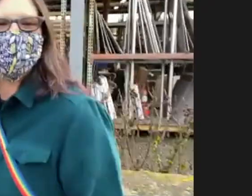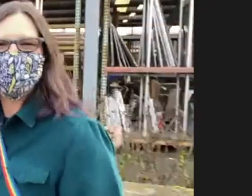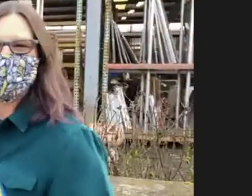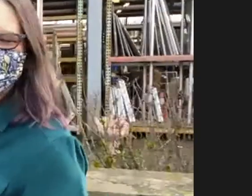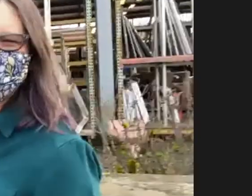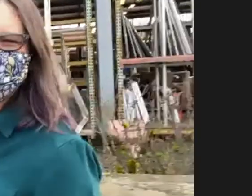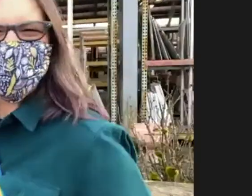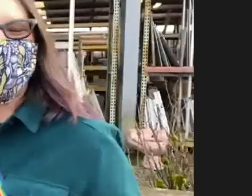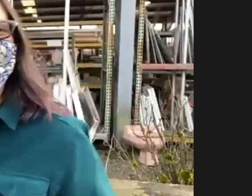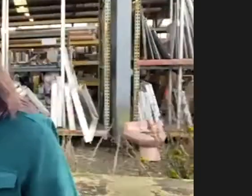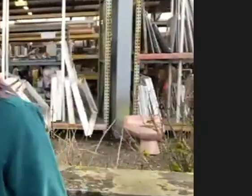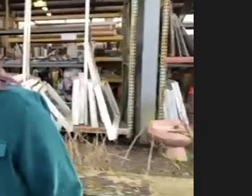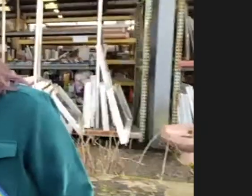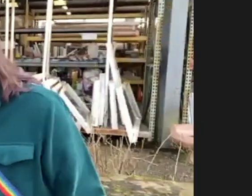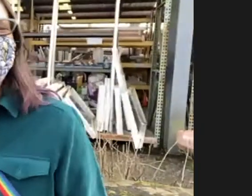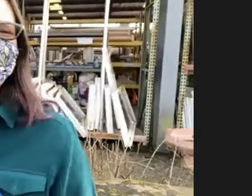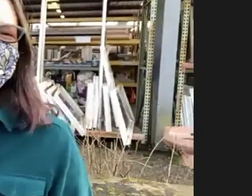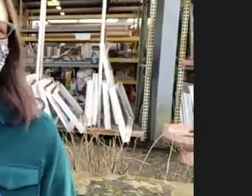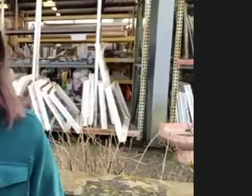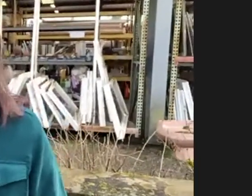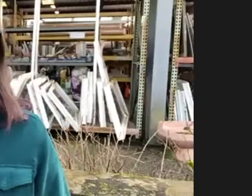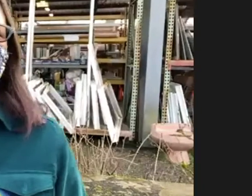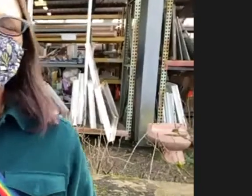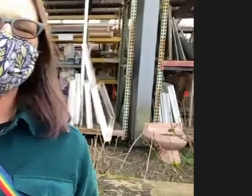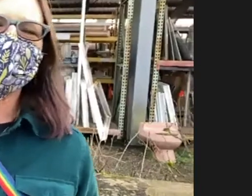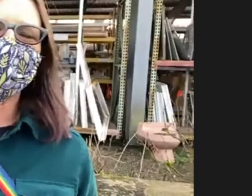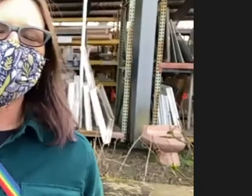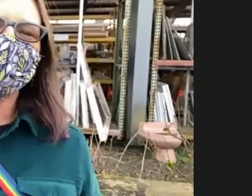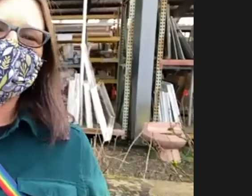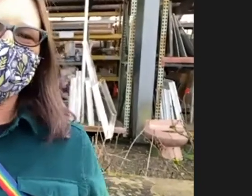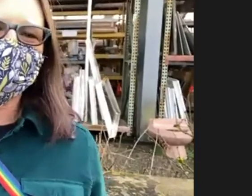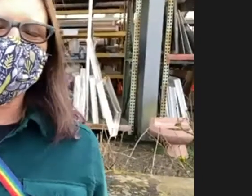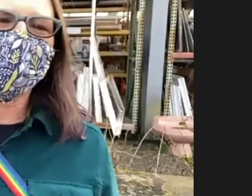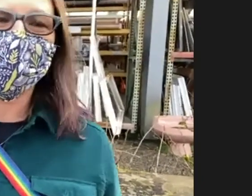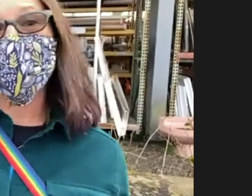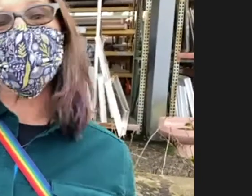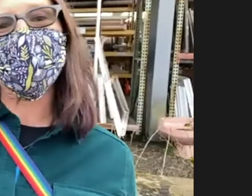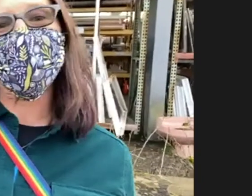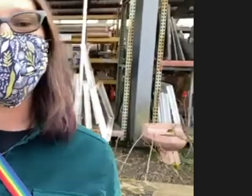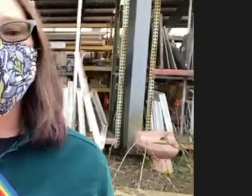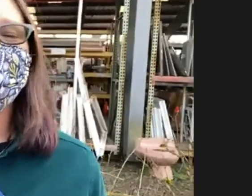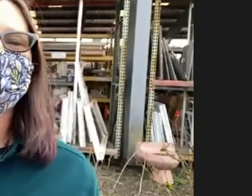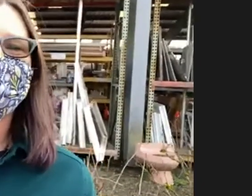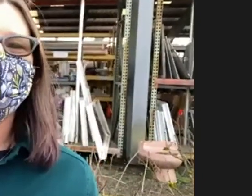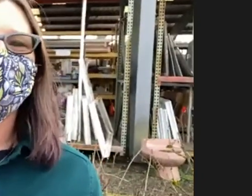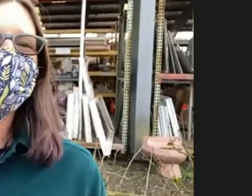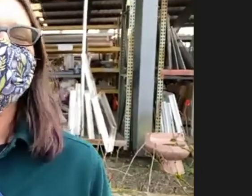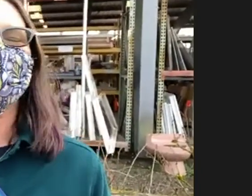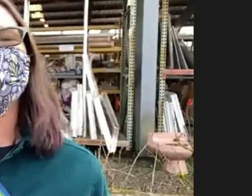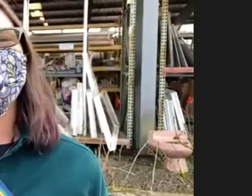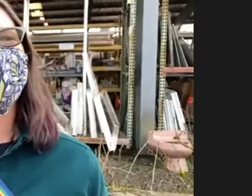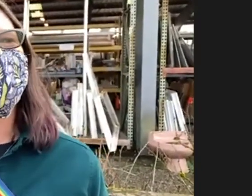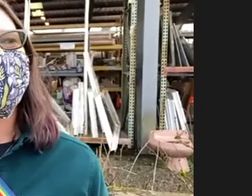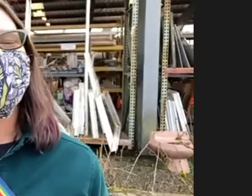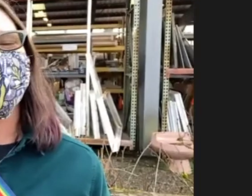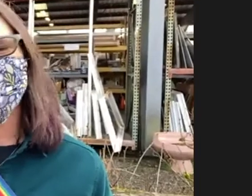do a quick little plug that I'm going to be starting a green team for kids in our district, a virtual green team, kind of like what I used to do in the